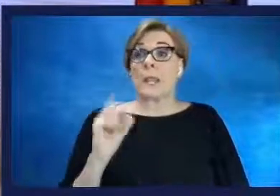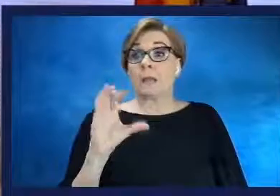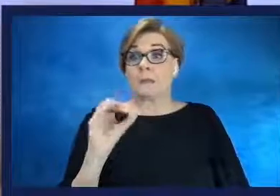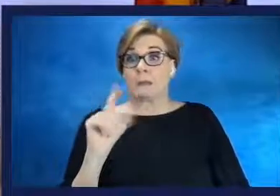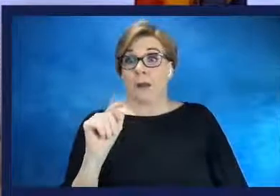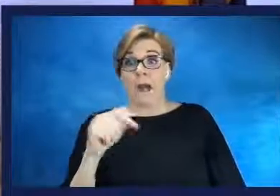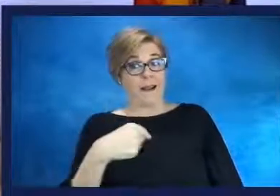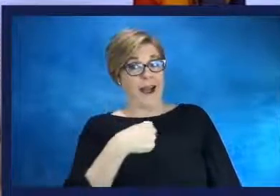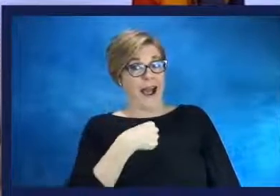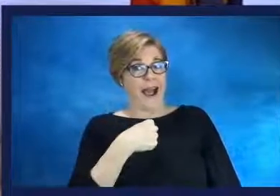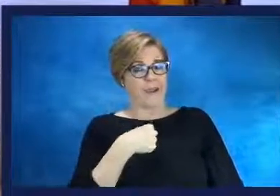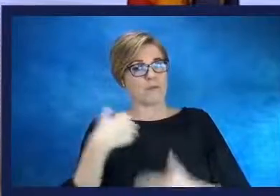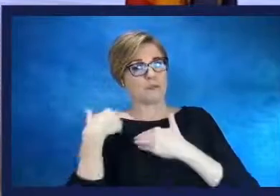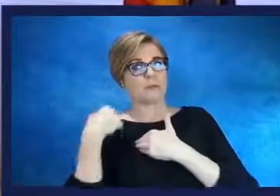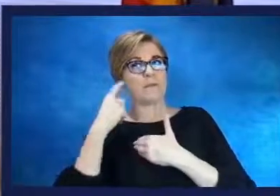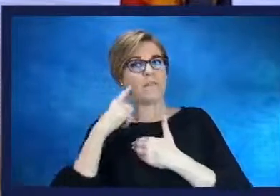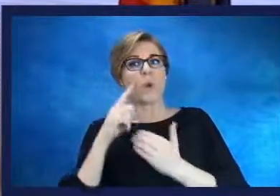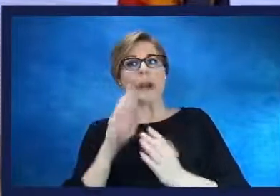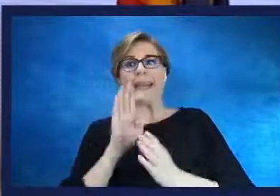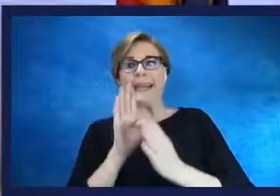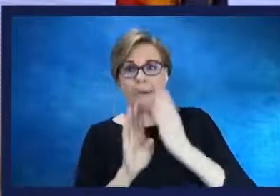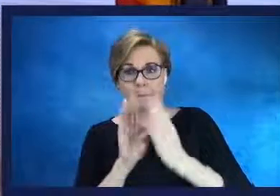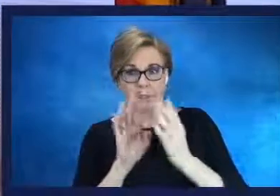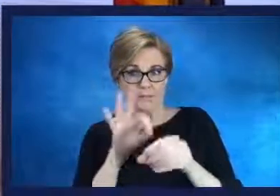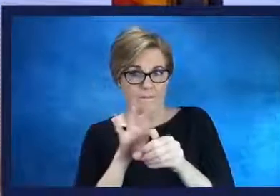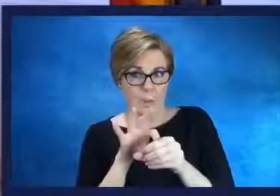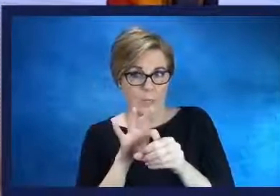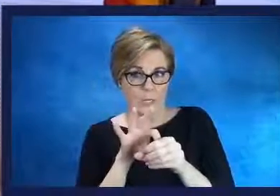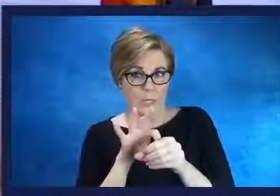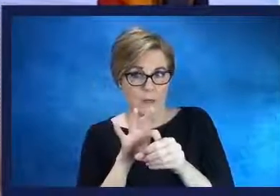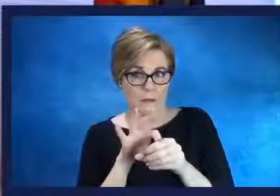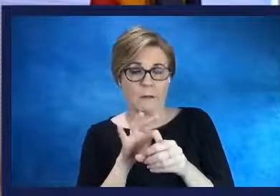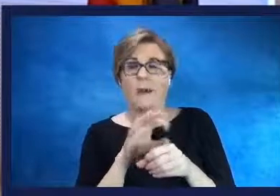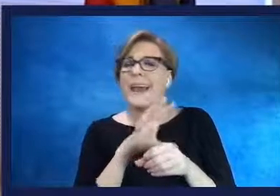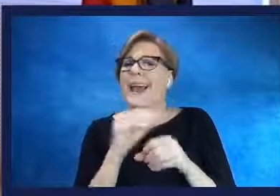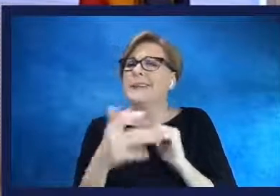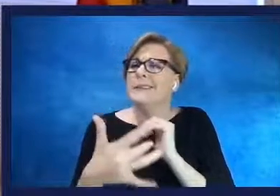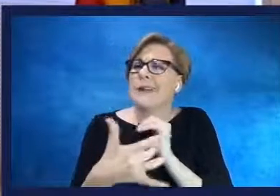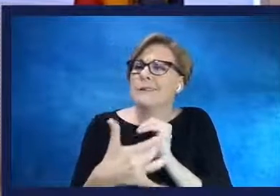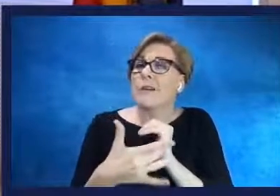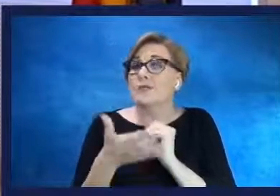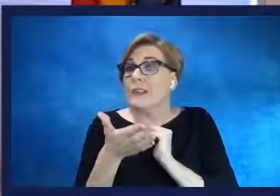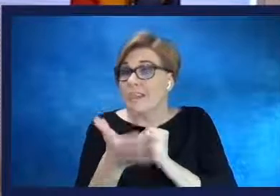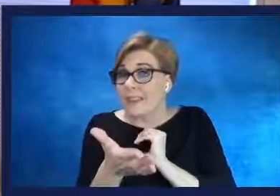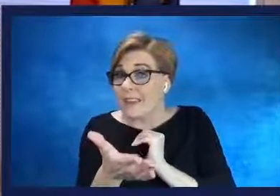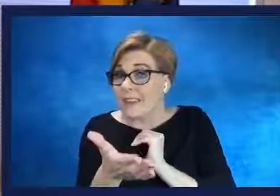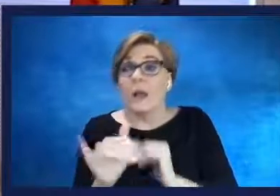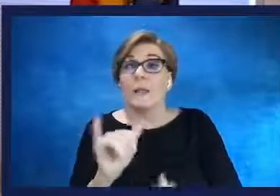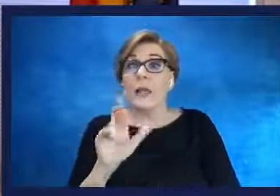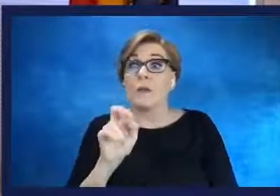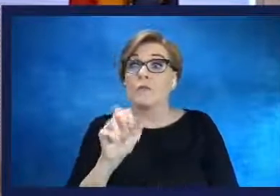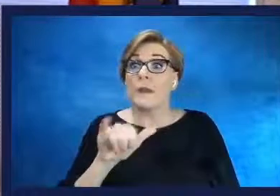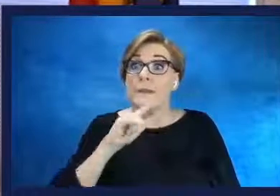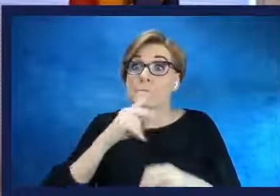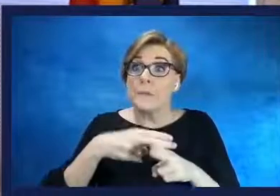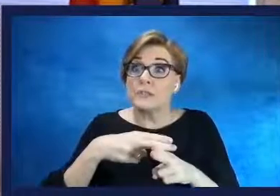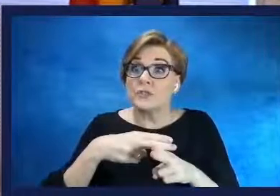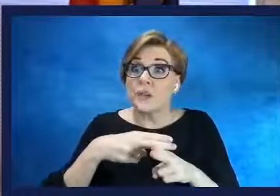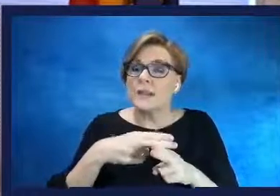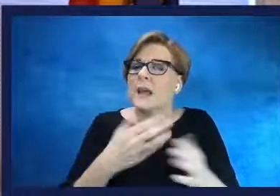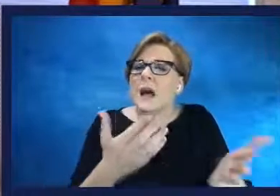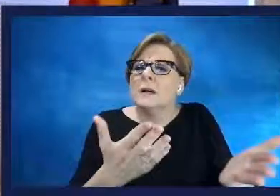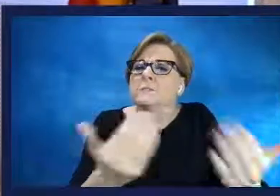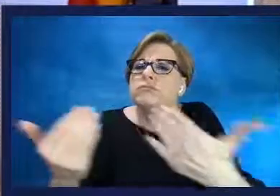in-person voting and all of the technology that we introduce into those voting locations. So as Ray described, having the feedback from the